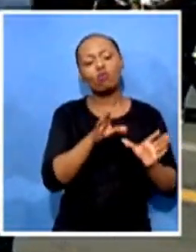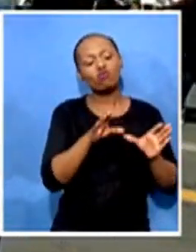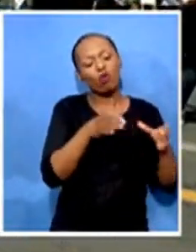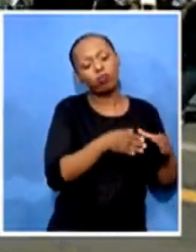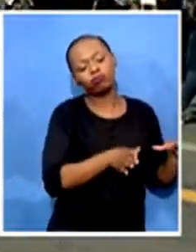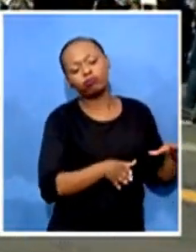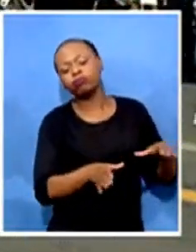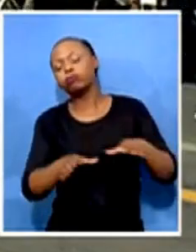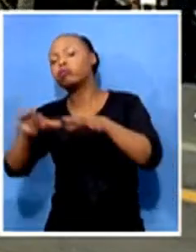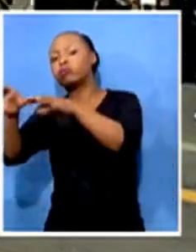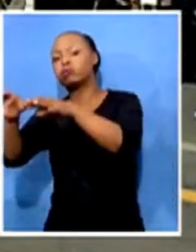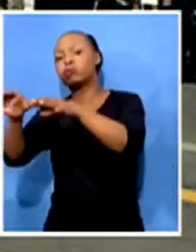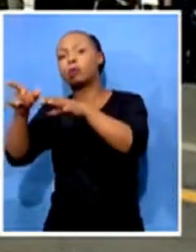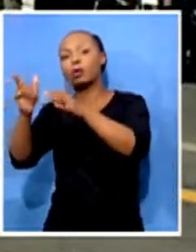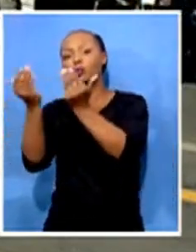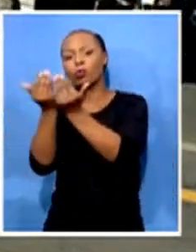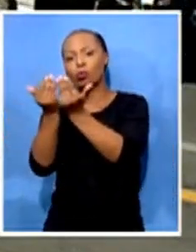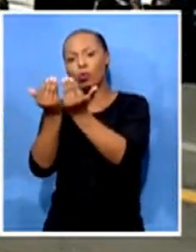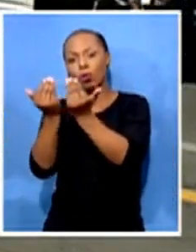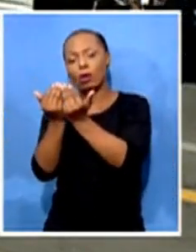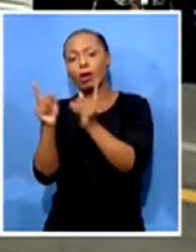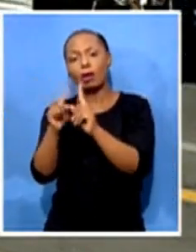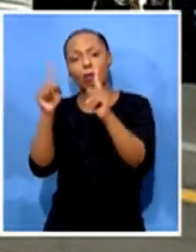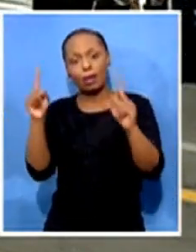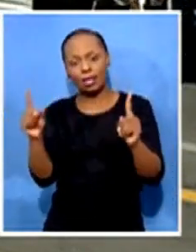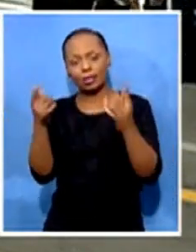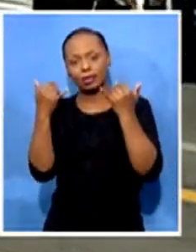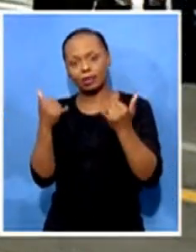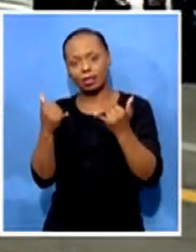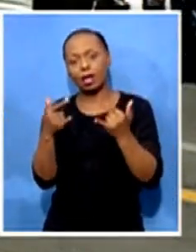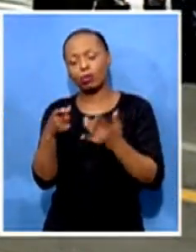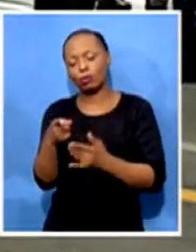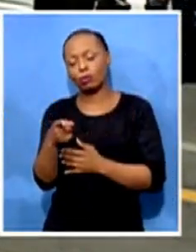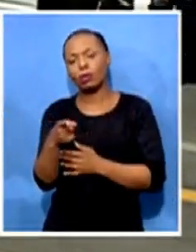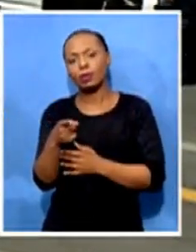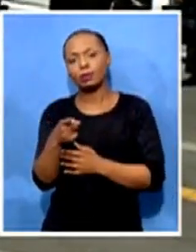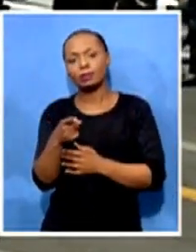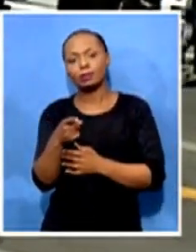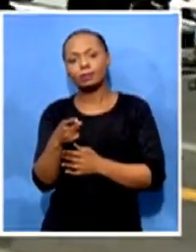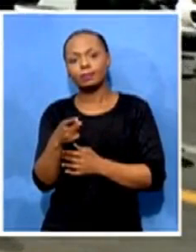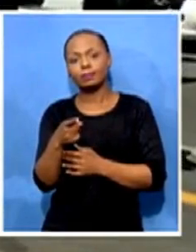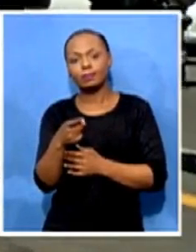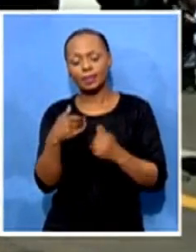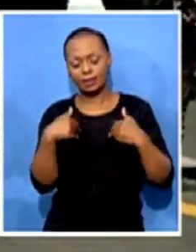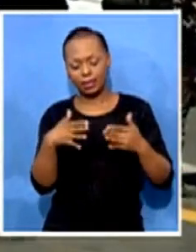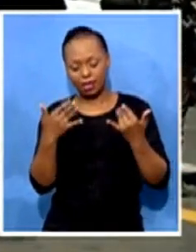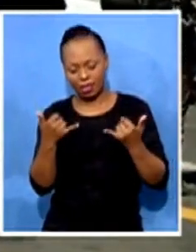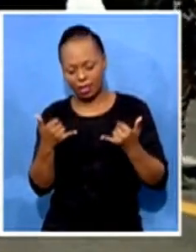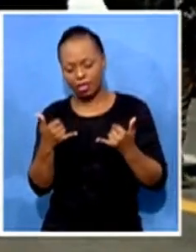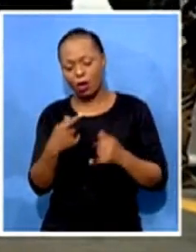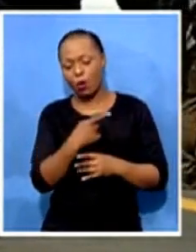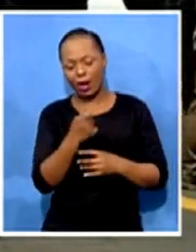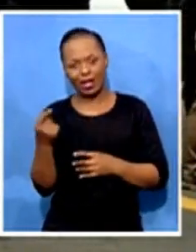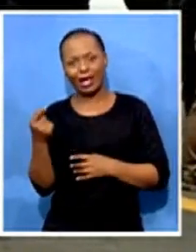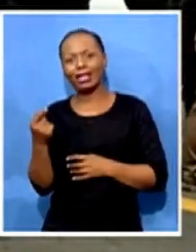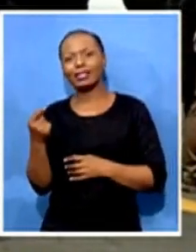But of course, the conditions of the permit, as has been spelled out by Pops once again, allows only 100 people to go to the school to hand over